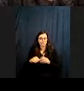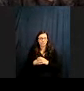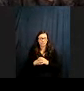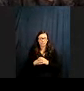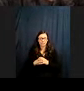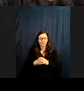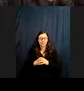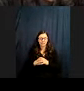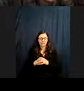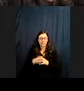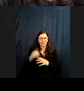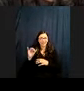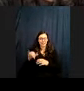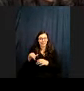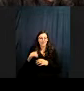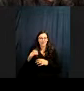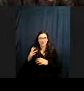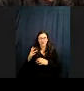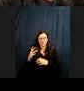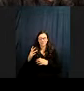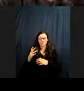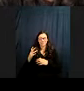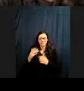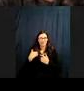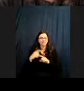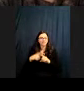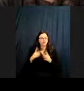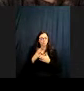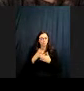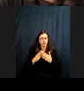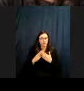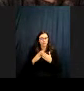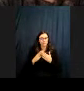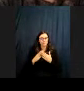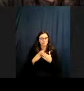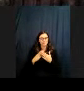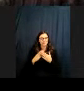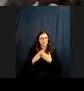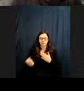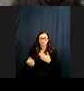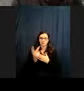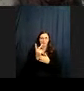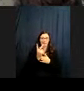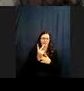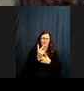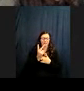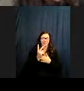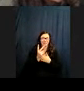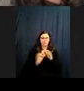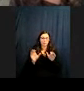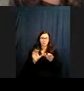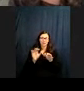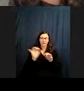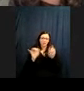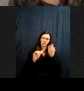Mm-hmm. That's just, I mean, taking different parts, even, and then going back up and you know, doing it as columns or